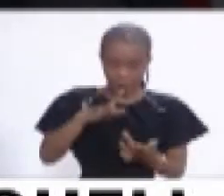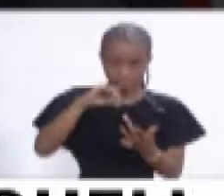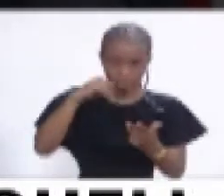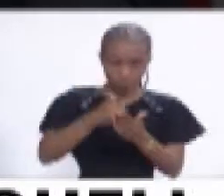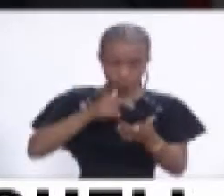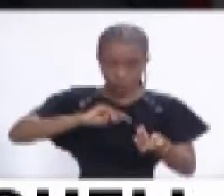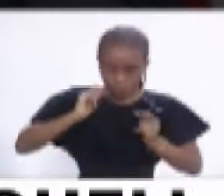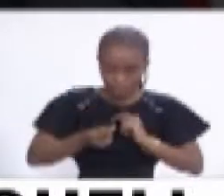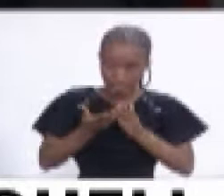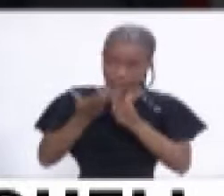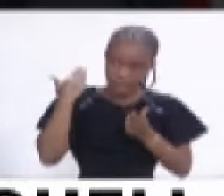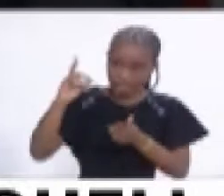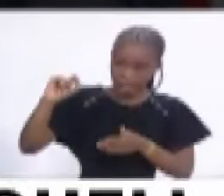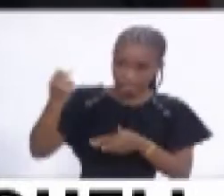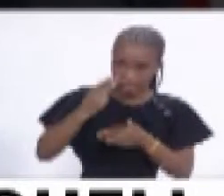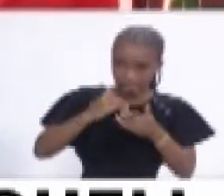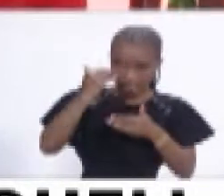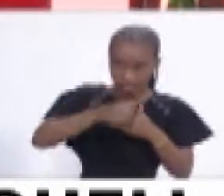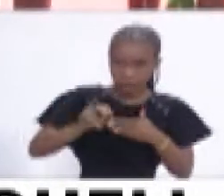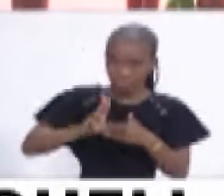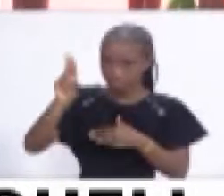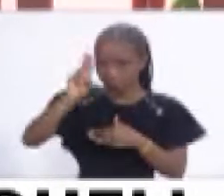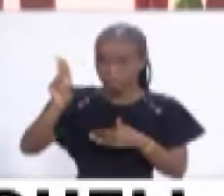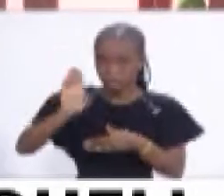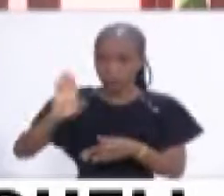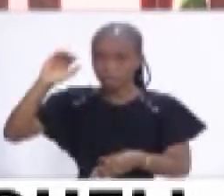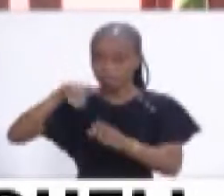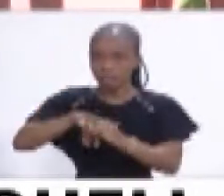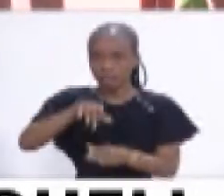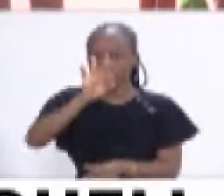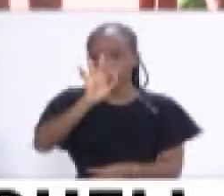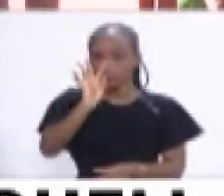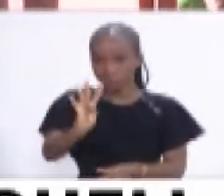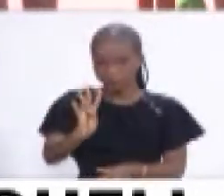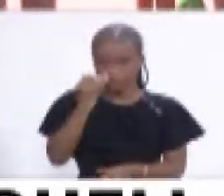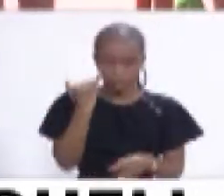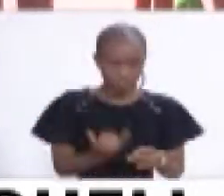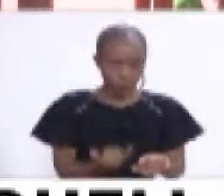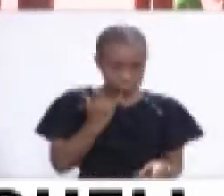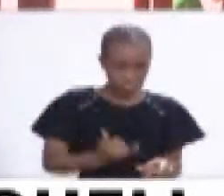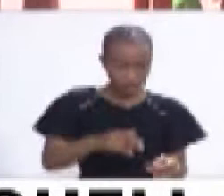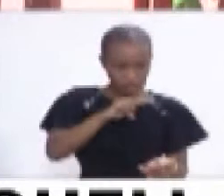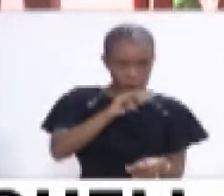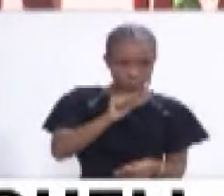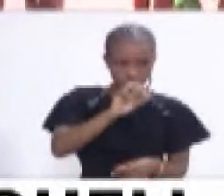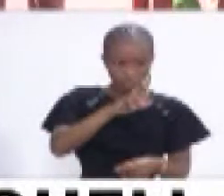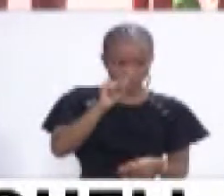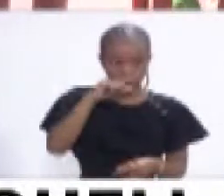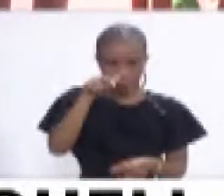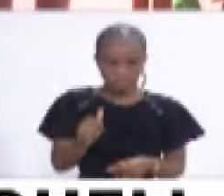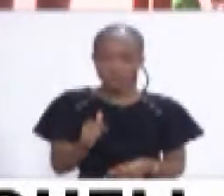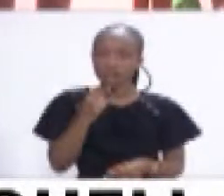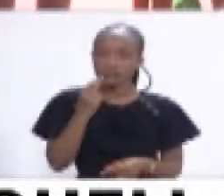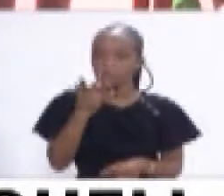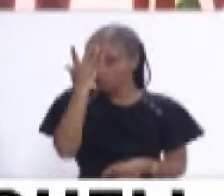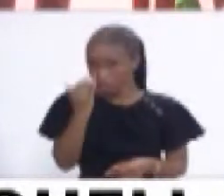last Thursday after President Kenyatta swore in 34 judges. Maraga opening up on why he went for